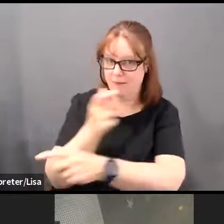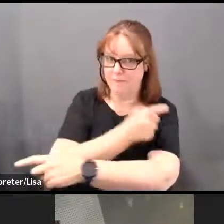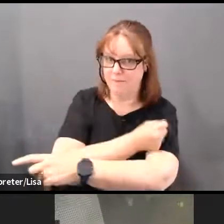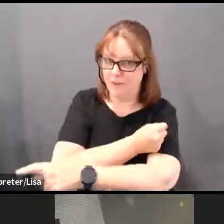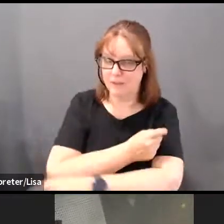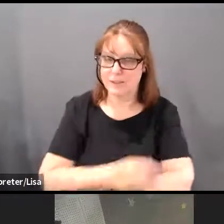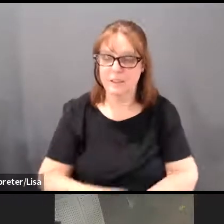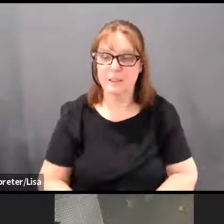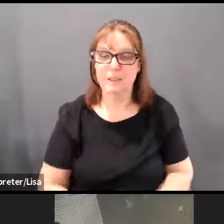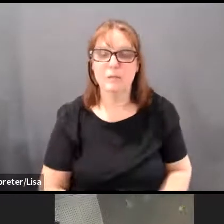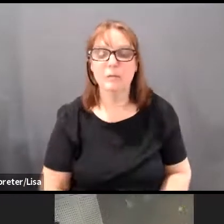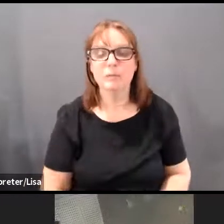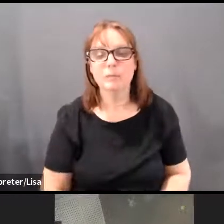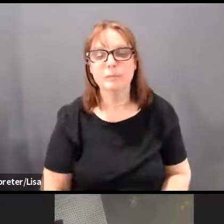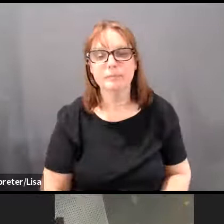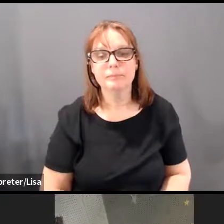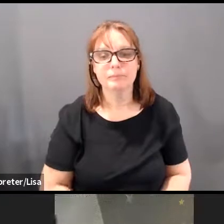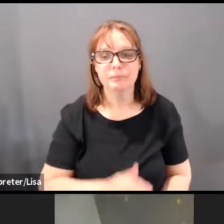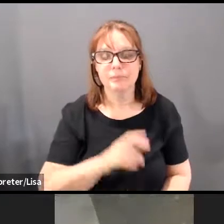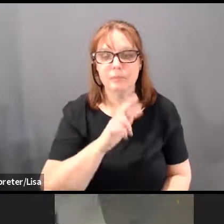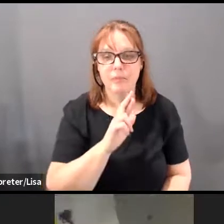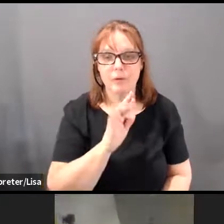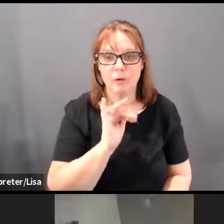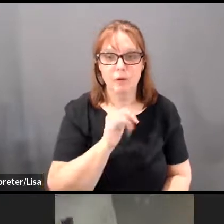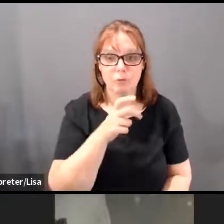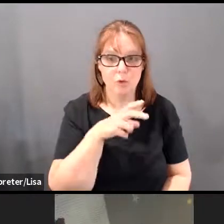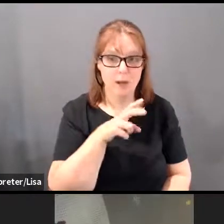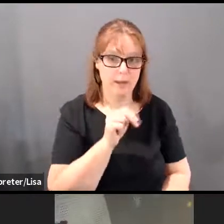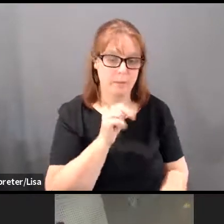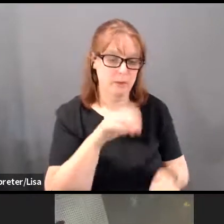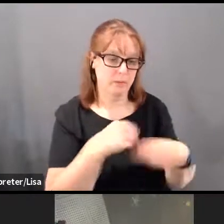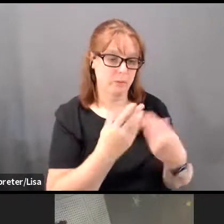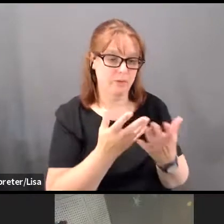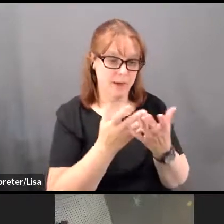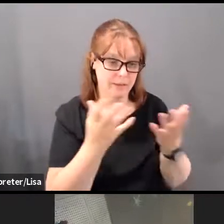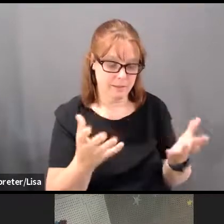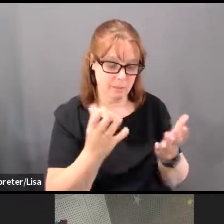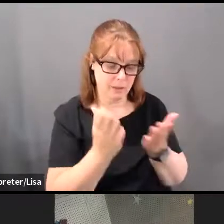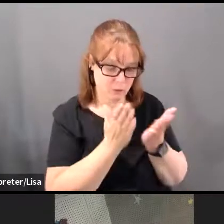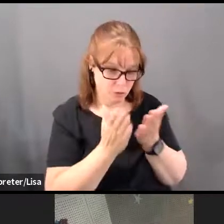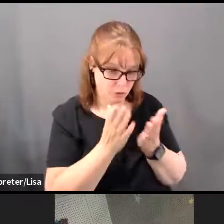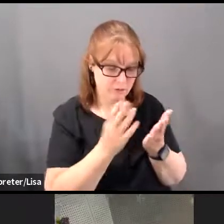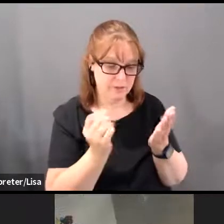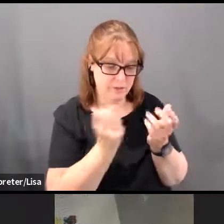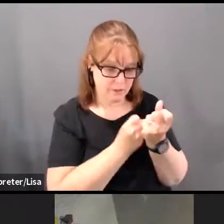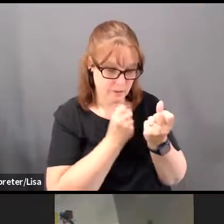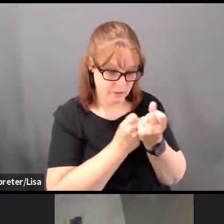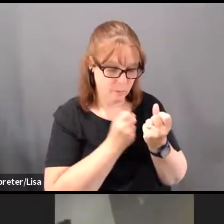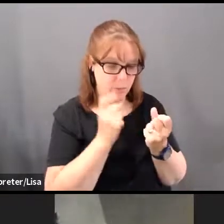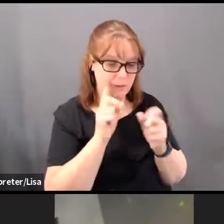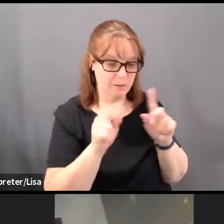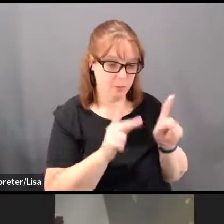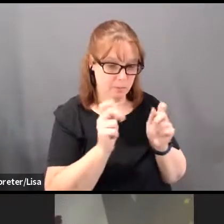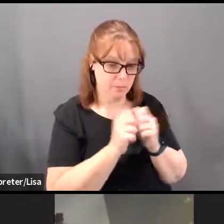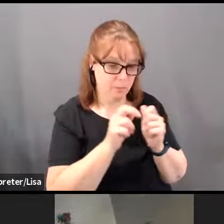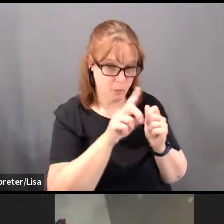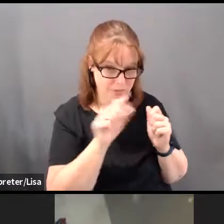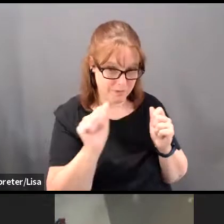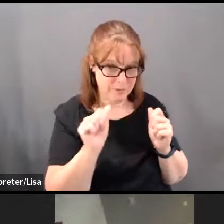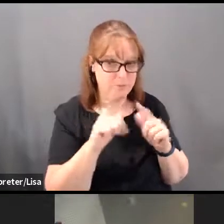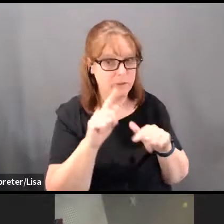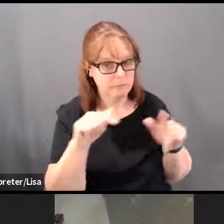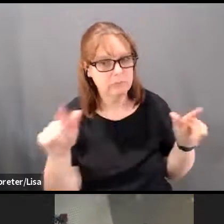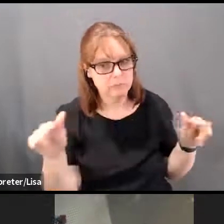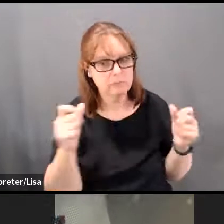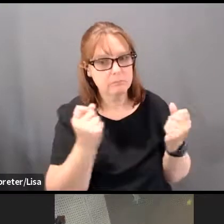as an organization, we provide a lot of services and supports for individuals with disabilities of all ages.